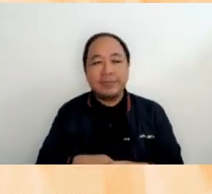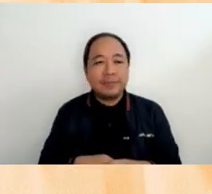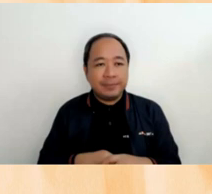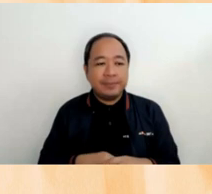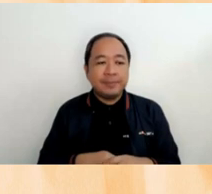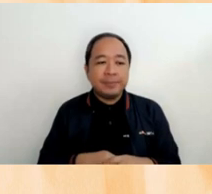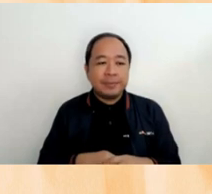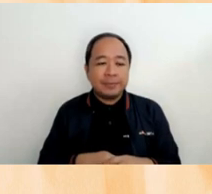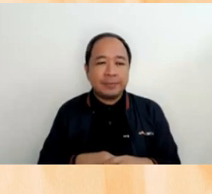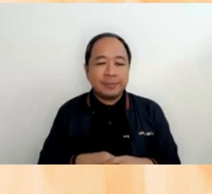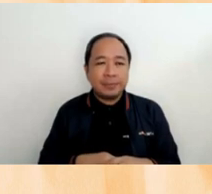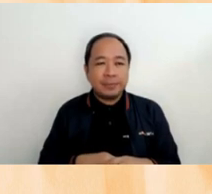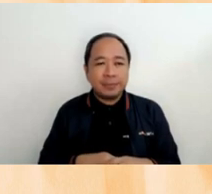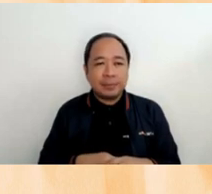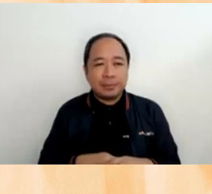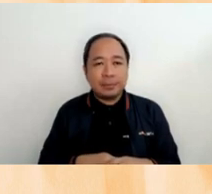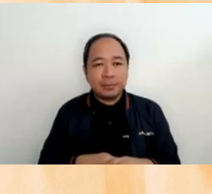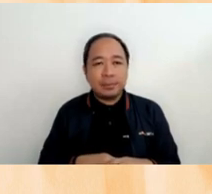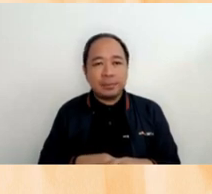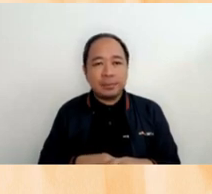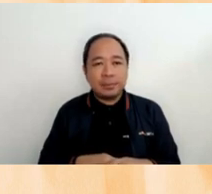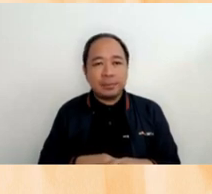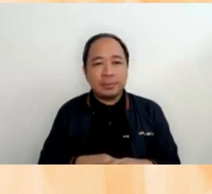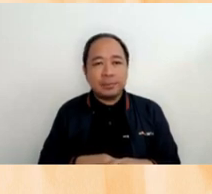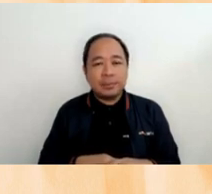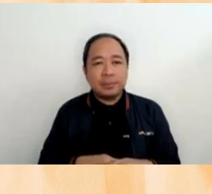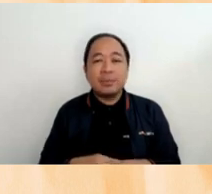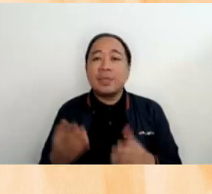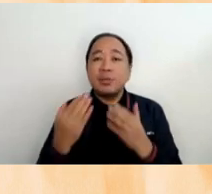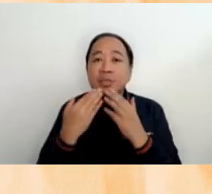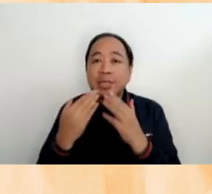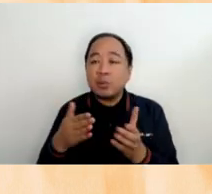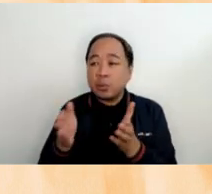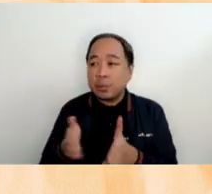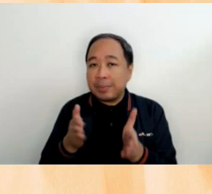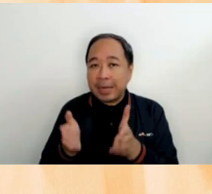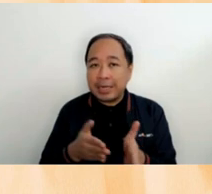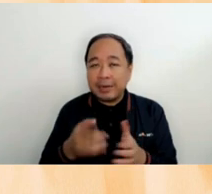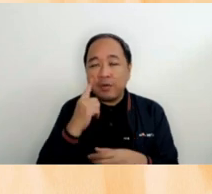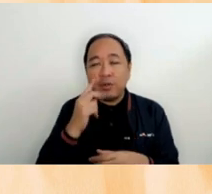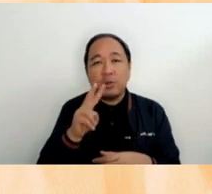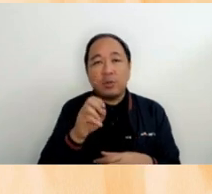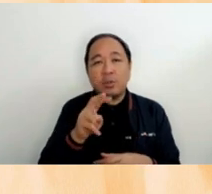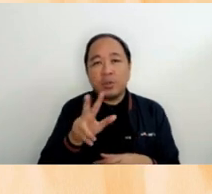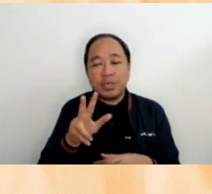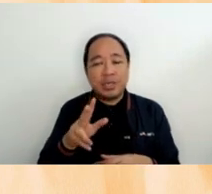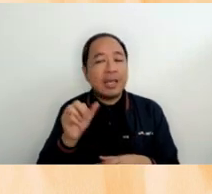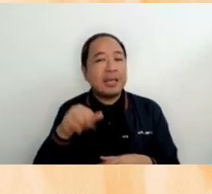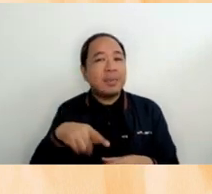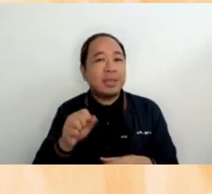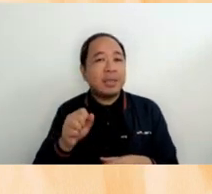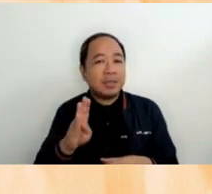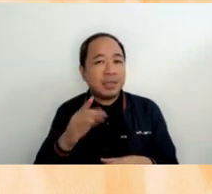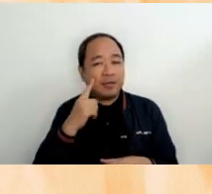to discuss this important topic. Thank you also to everyone for spending some time to watch